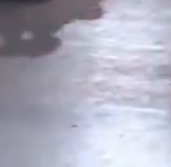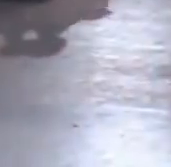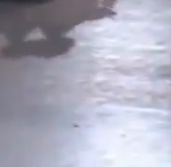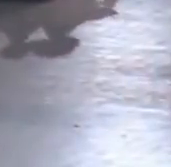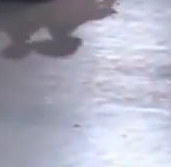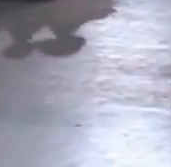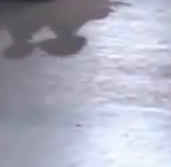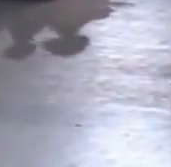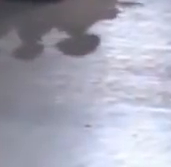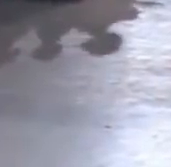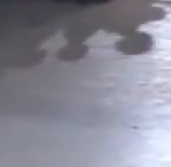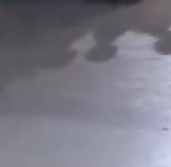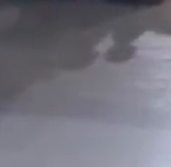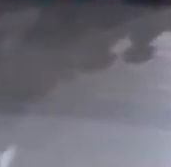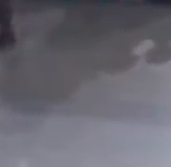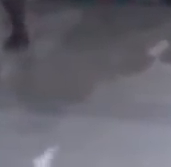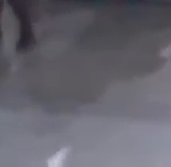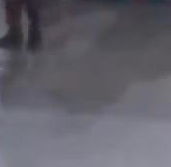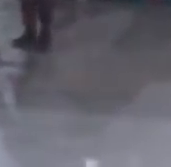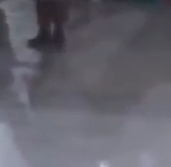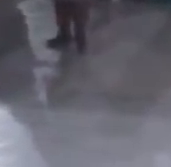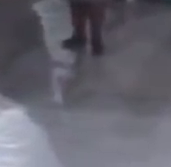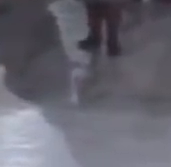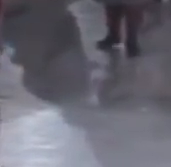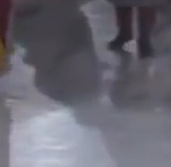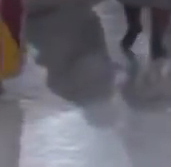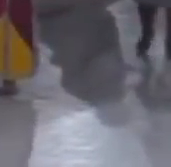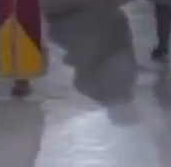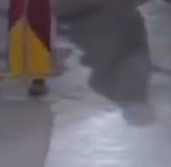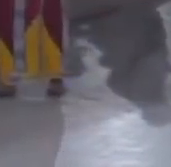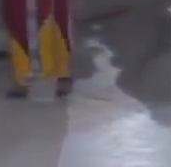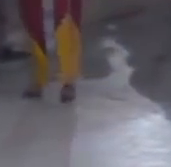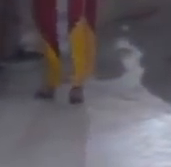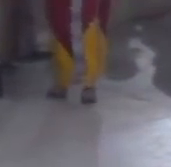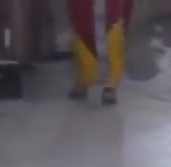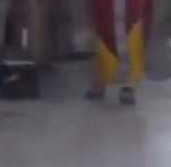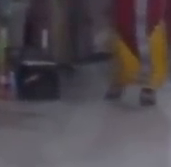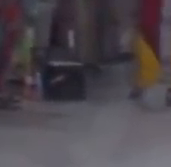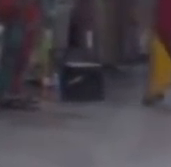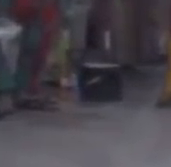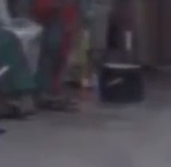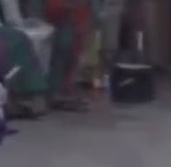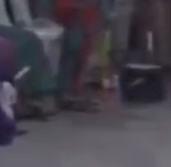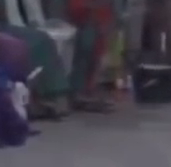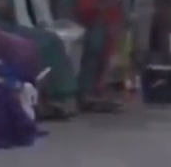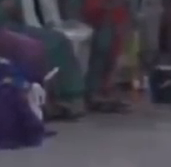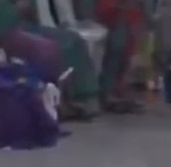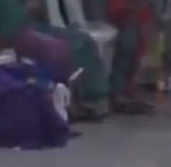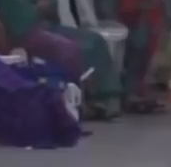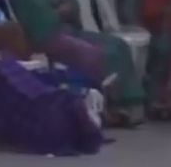Give him glory and honor for all he has done in the past Holy Ghost services.